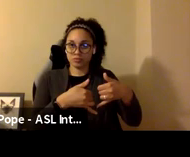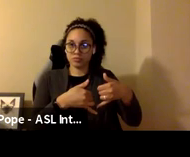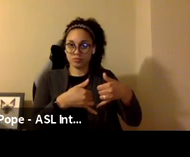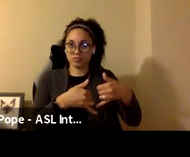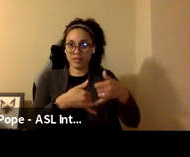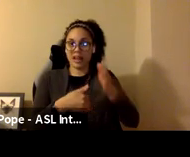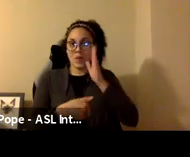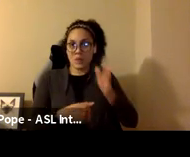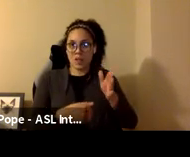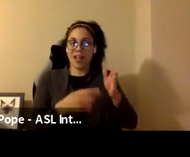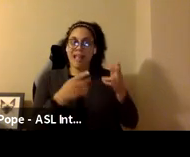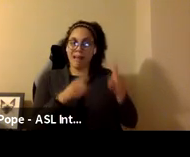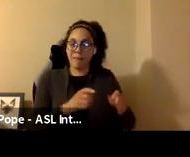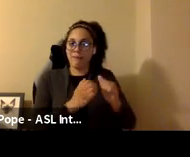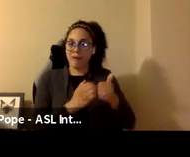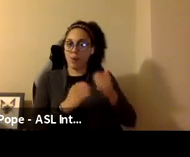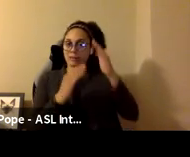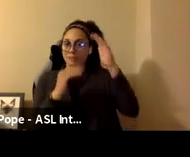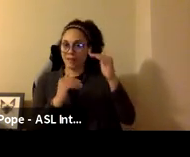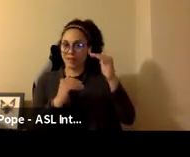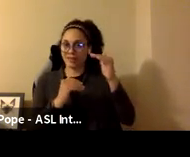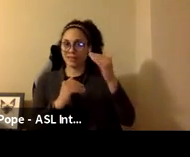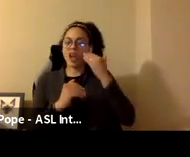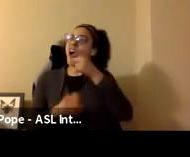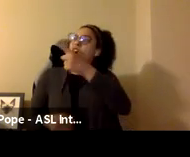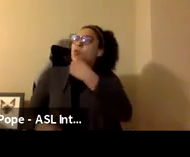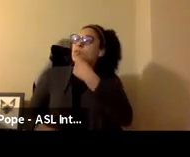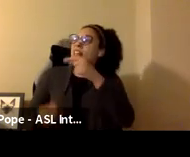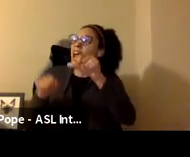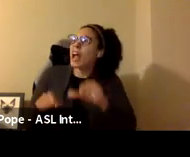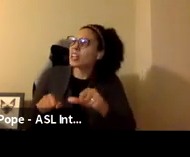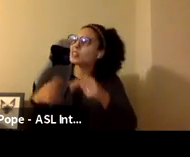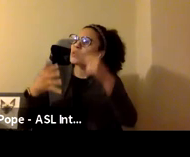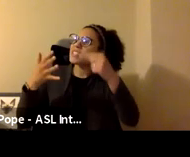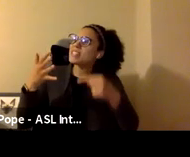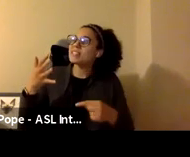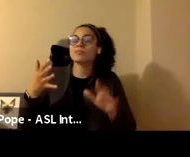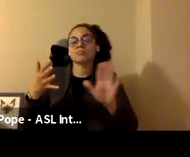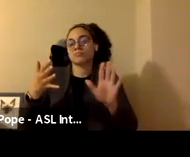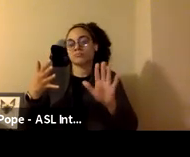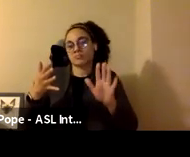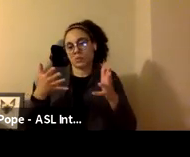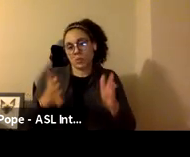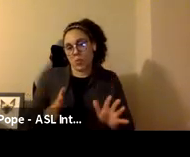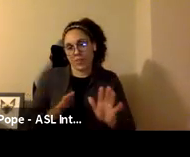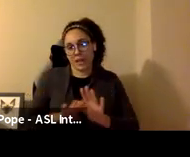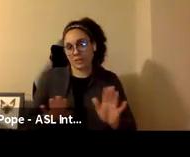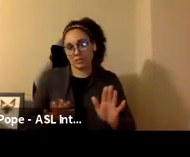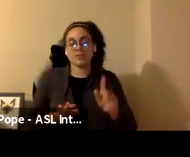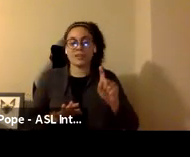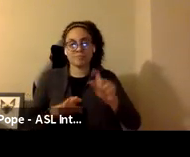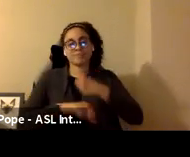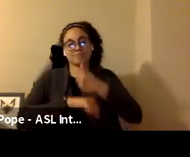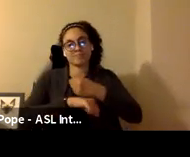going to happen, so that you don't get, but you said I could do this. You know, you gotta set those